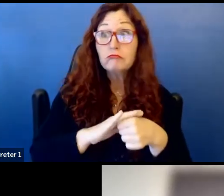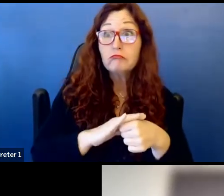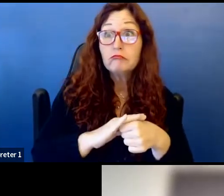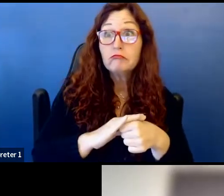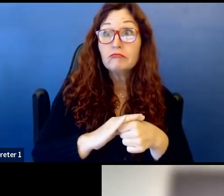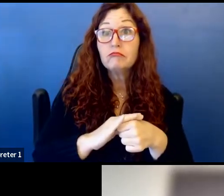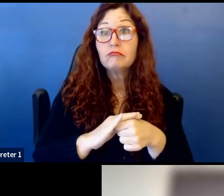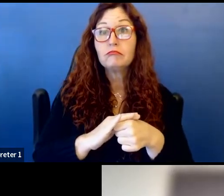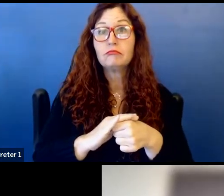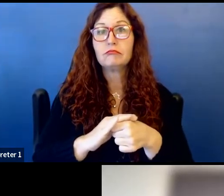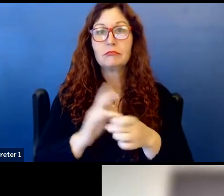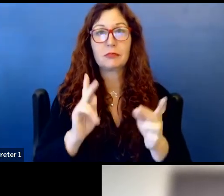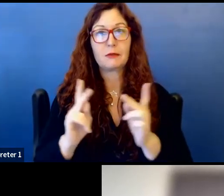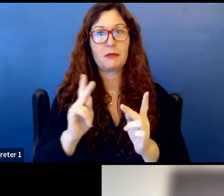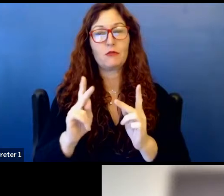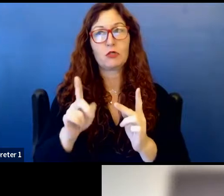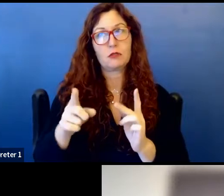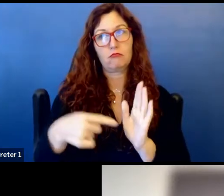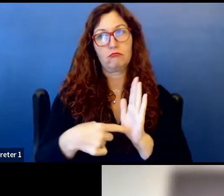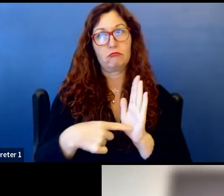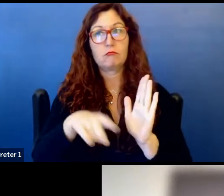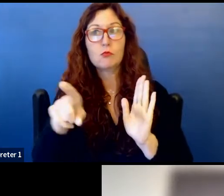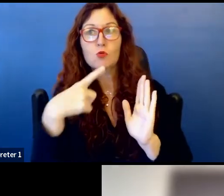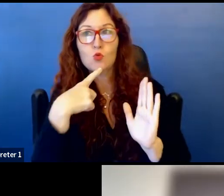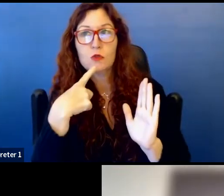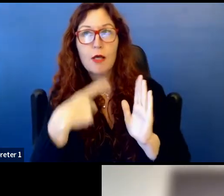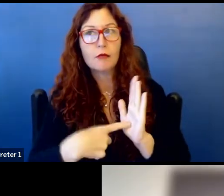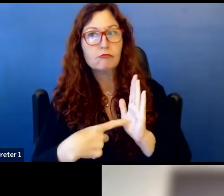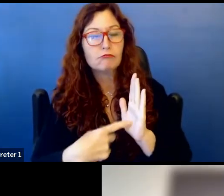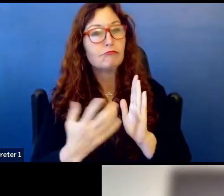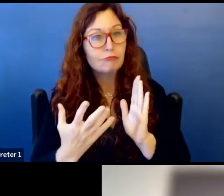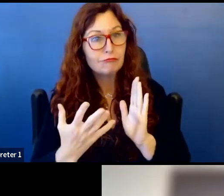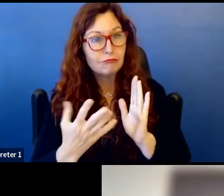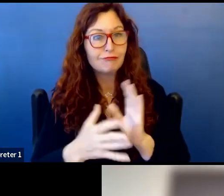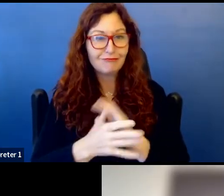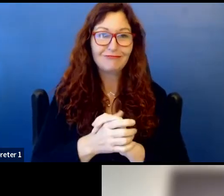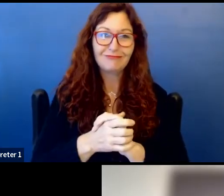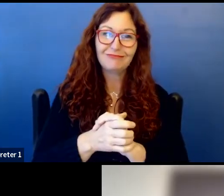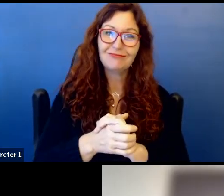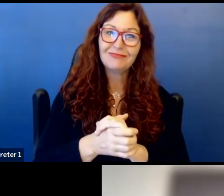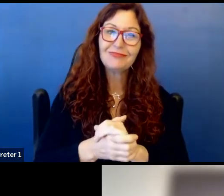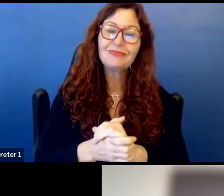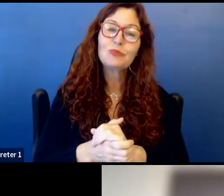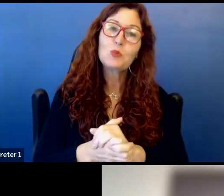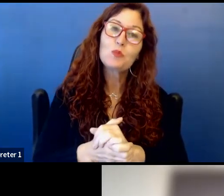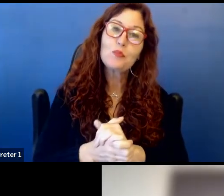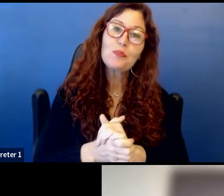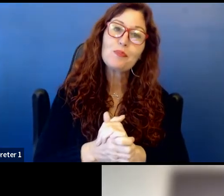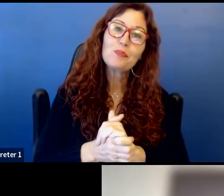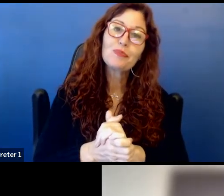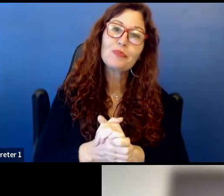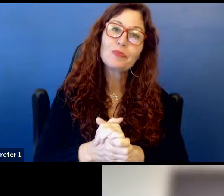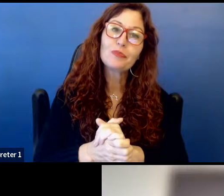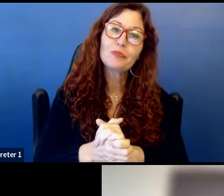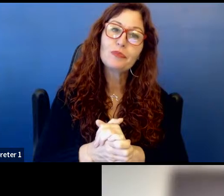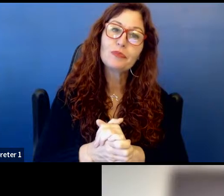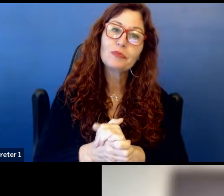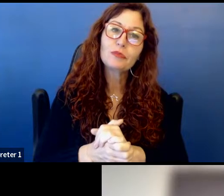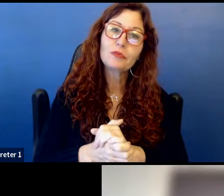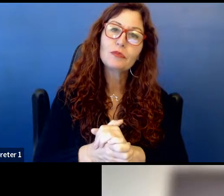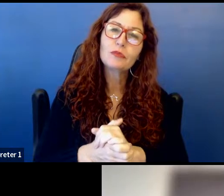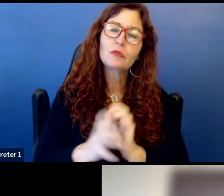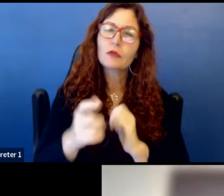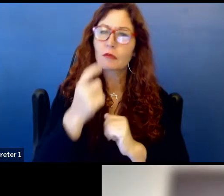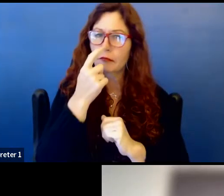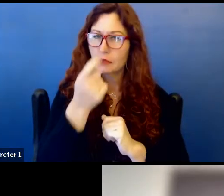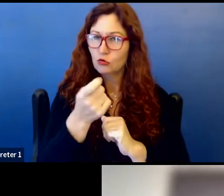hold you accountable to um i also would be interested we've been talking um with ms allen about the